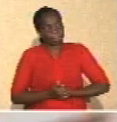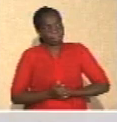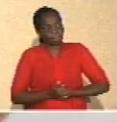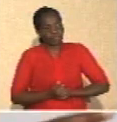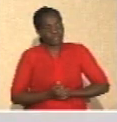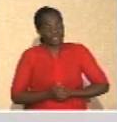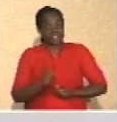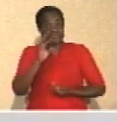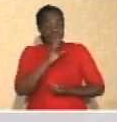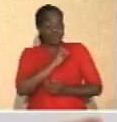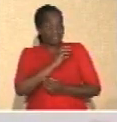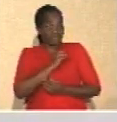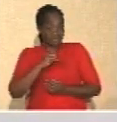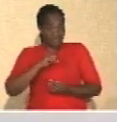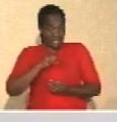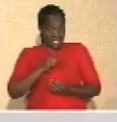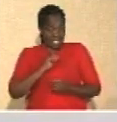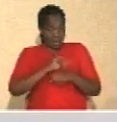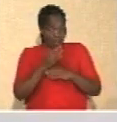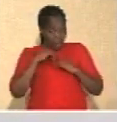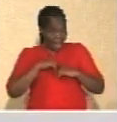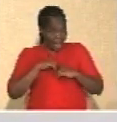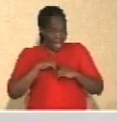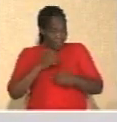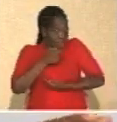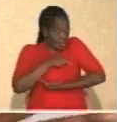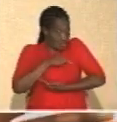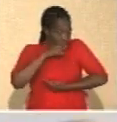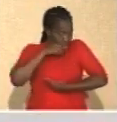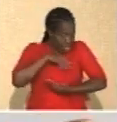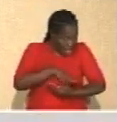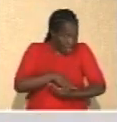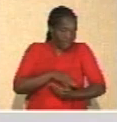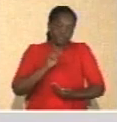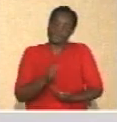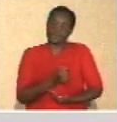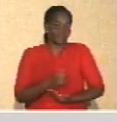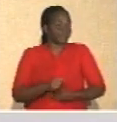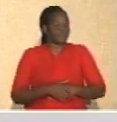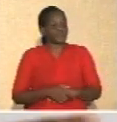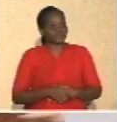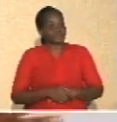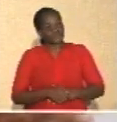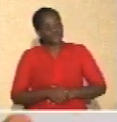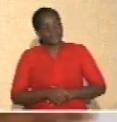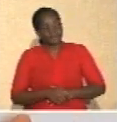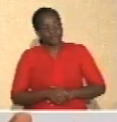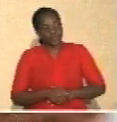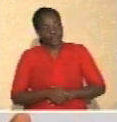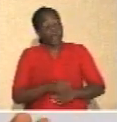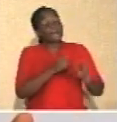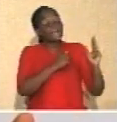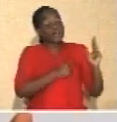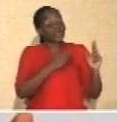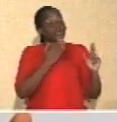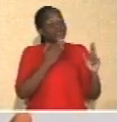it might transmit a disease for which there's evidence it is not transmitting. So the most important message on breastfeeding is that mothers should